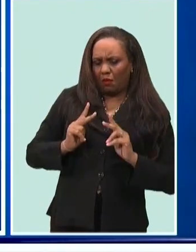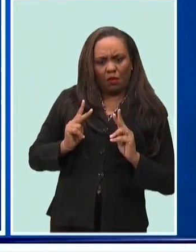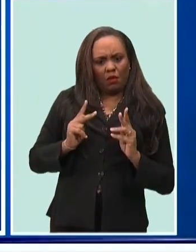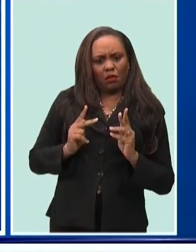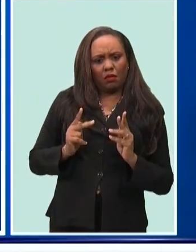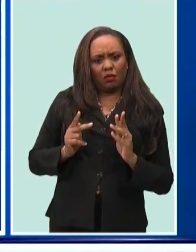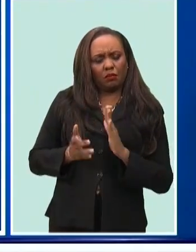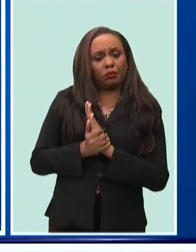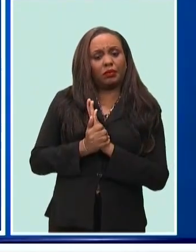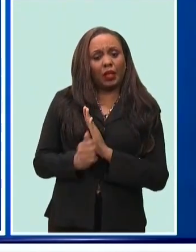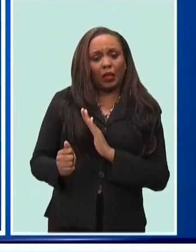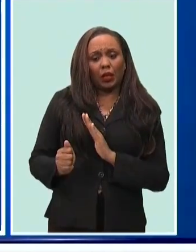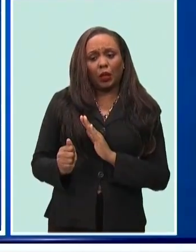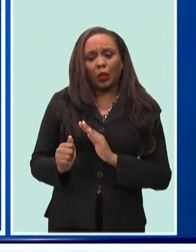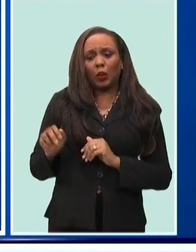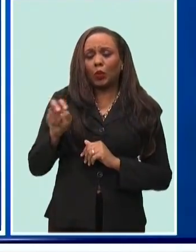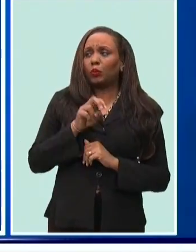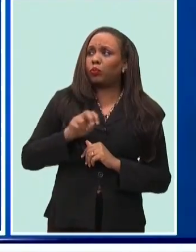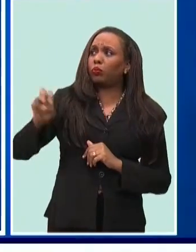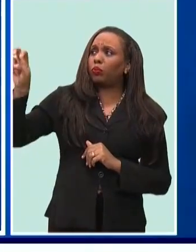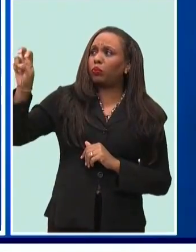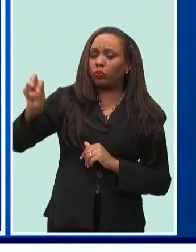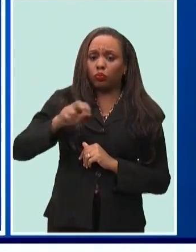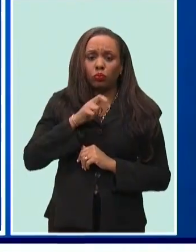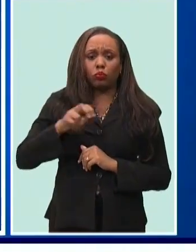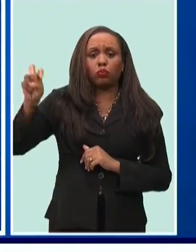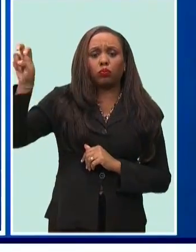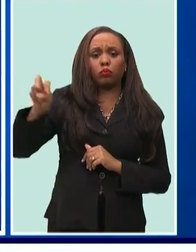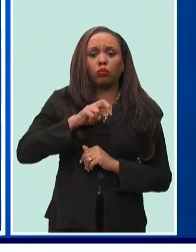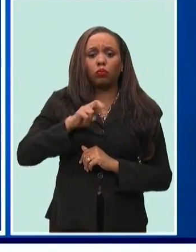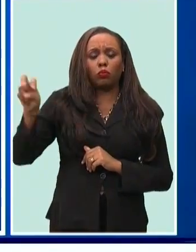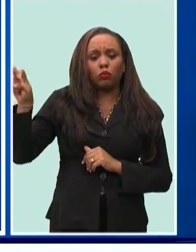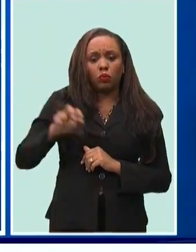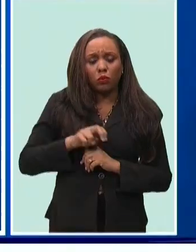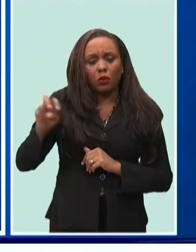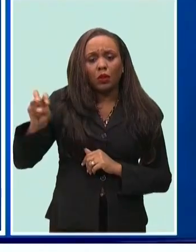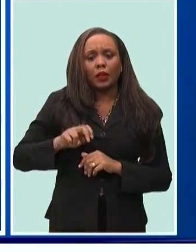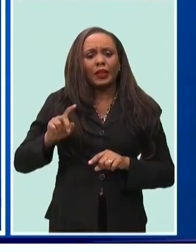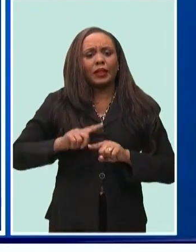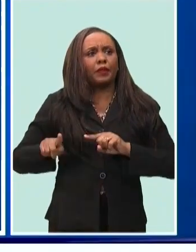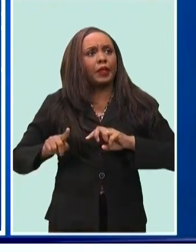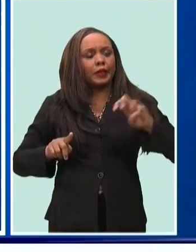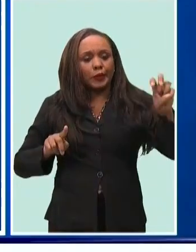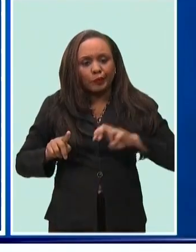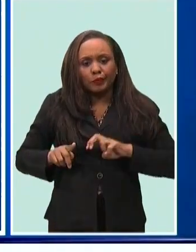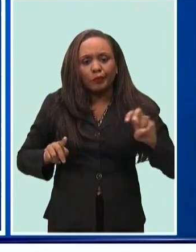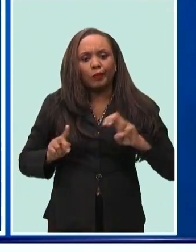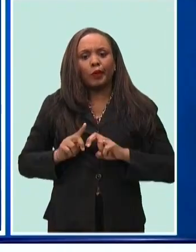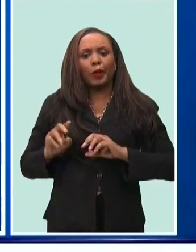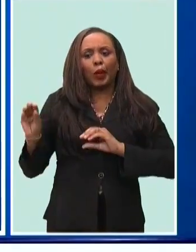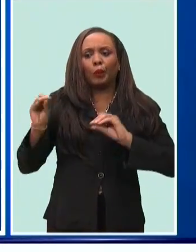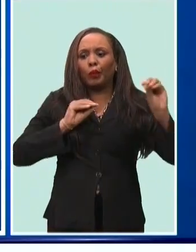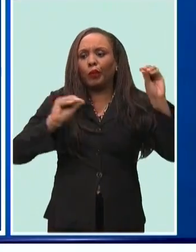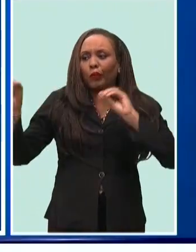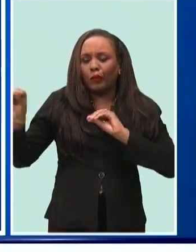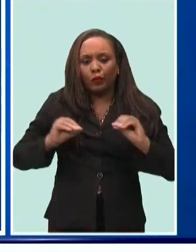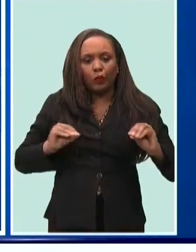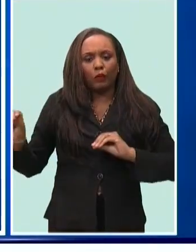Nationals Program, coming into a host member state to reside and work on